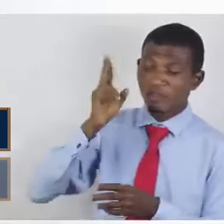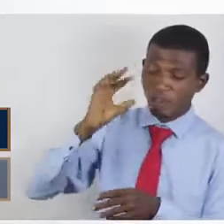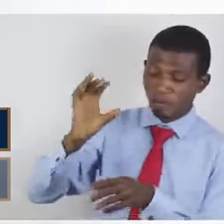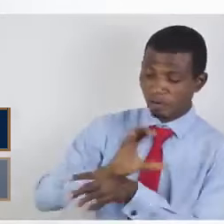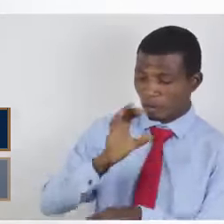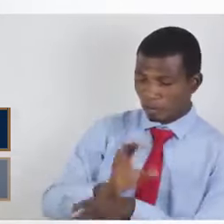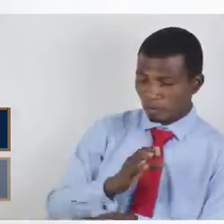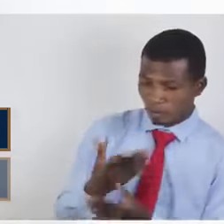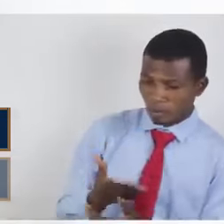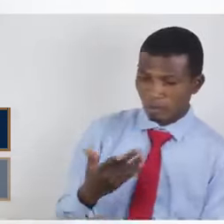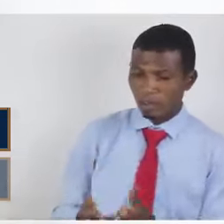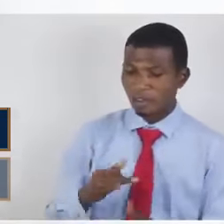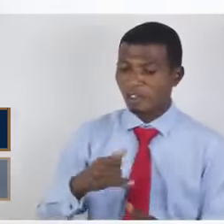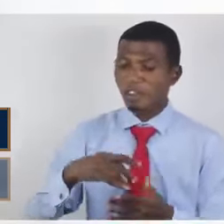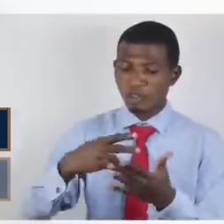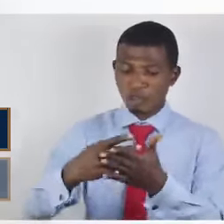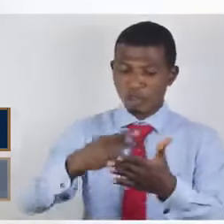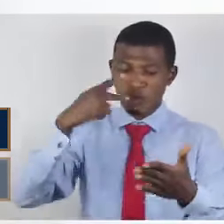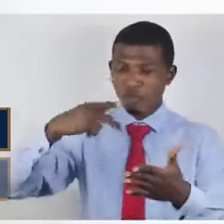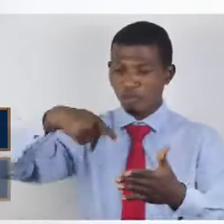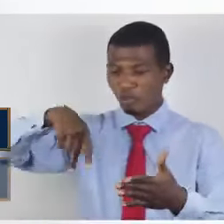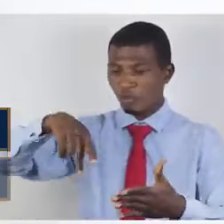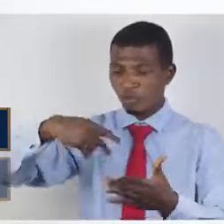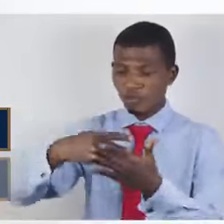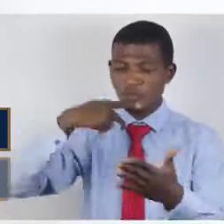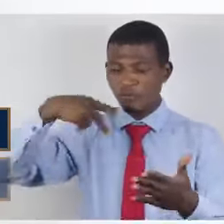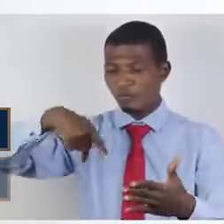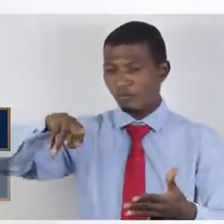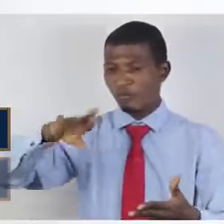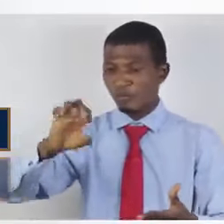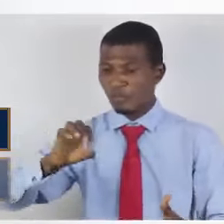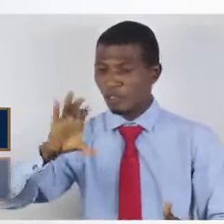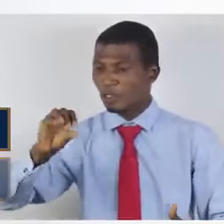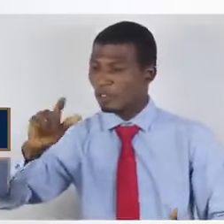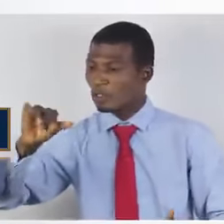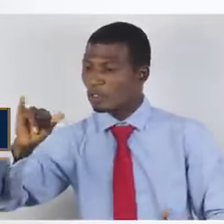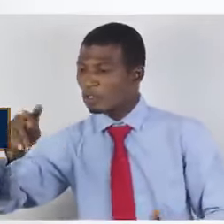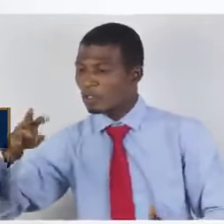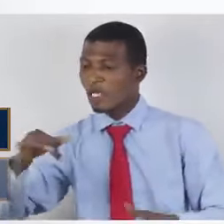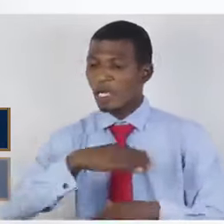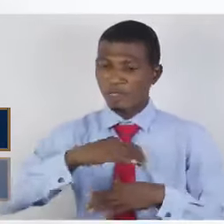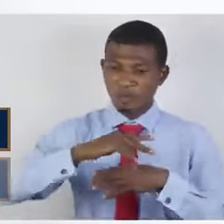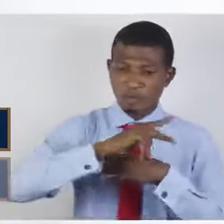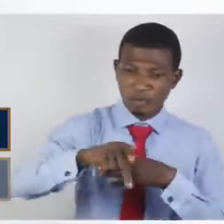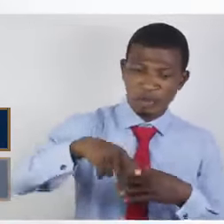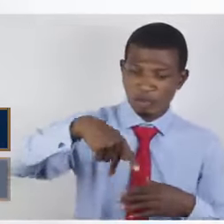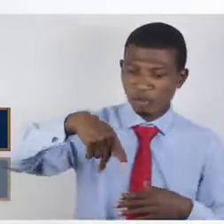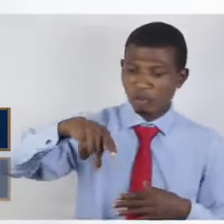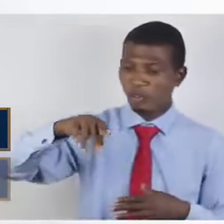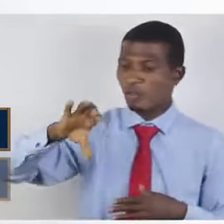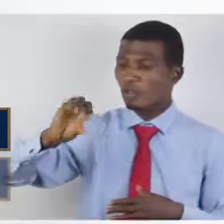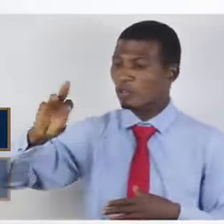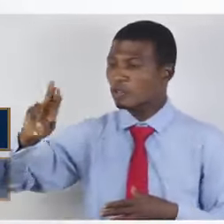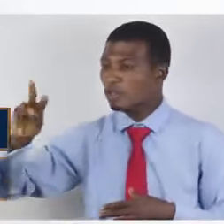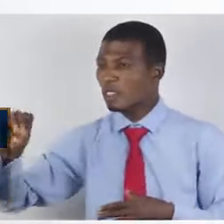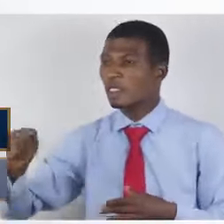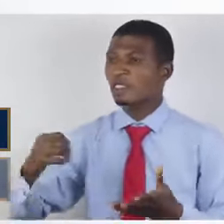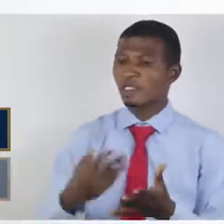about the history of commerce under two headings, the pre-colonial era and the colonial era. And under the colonial era,